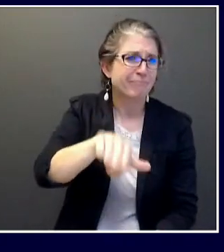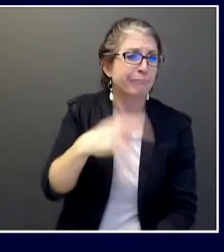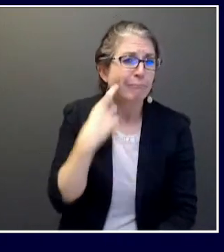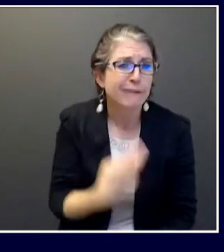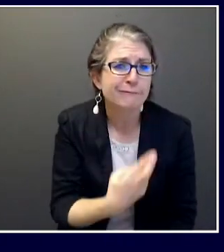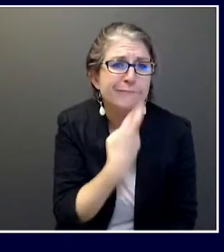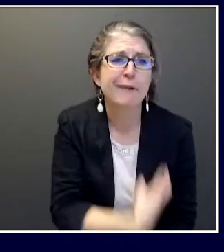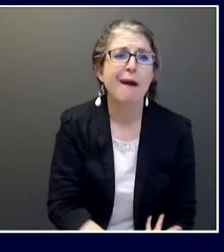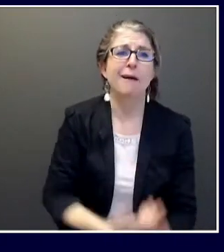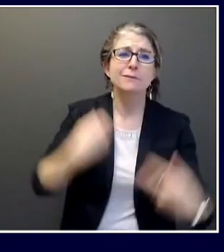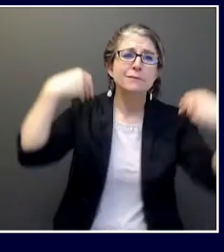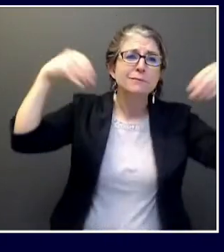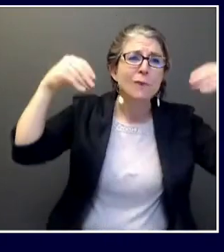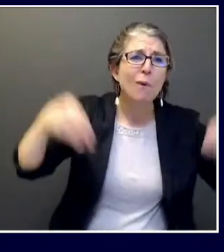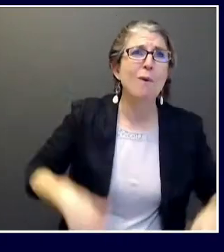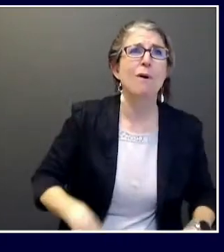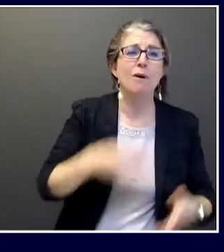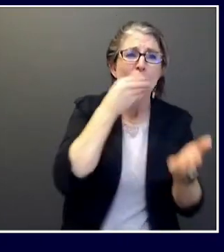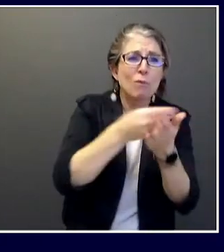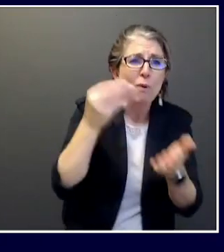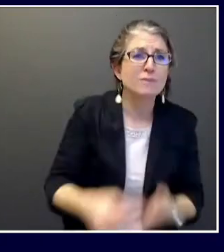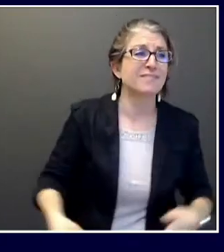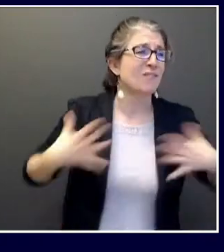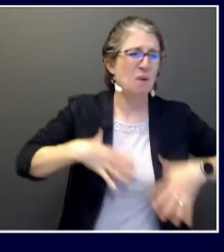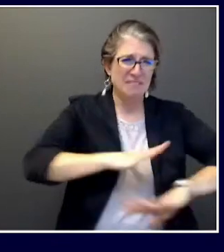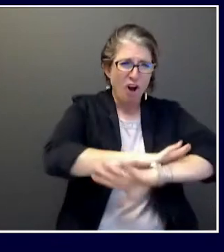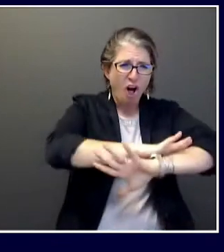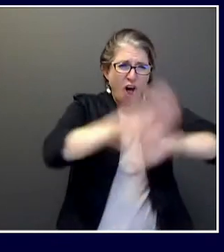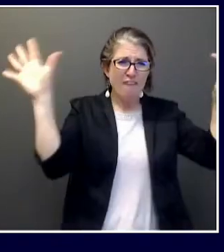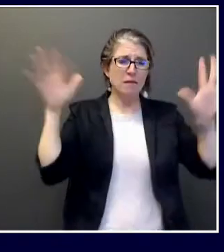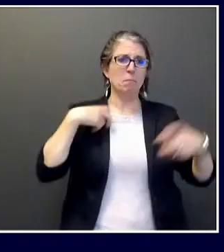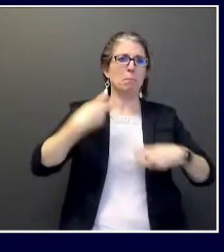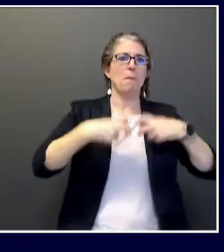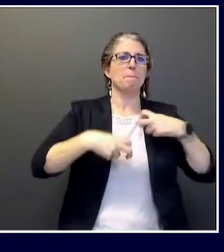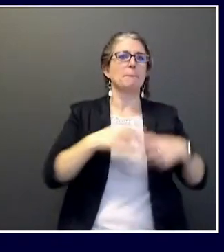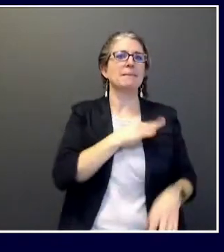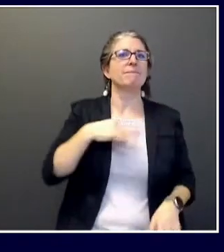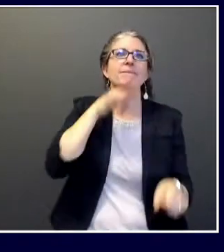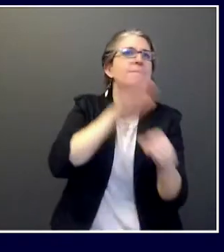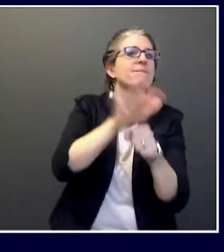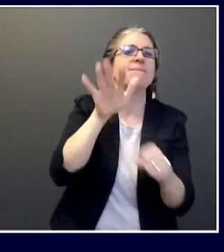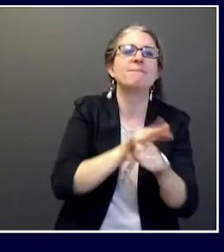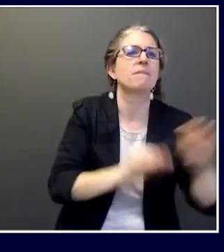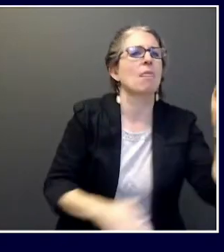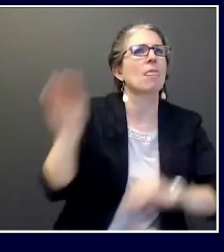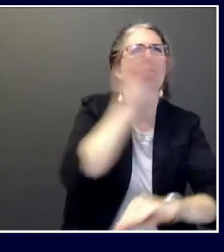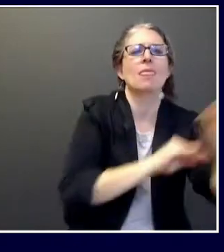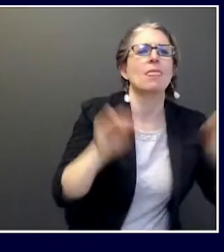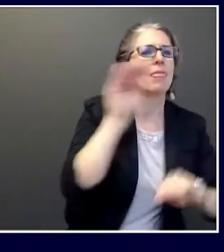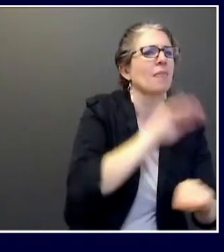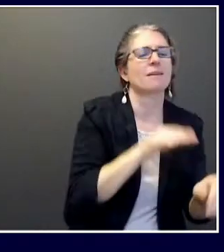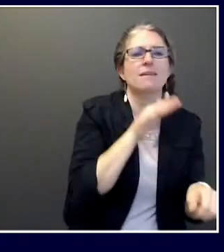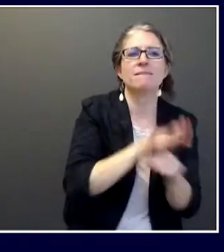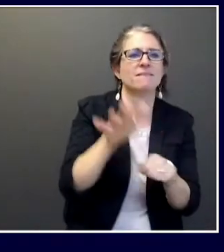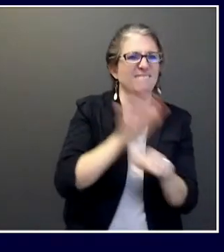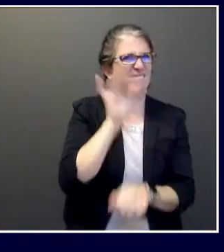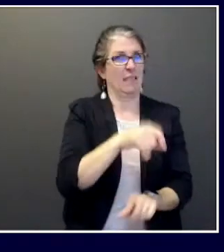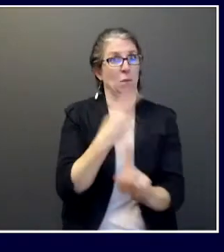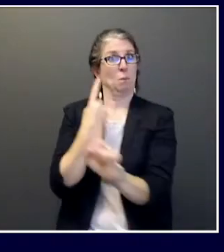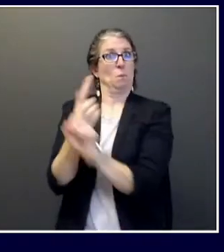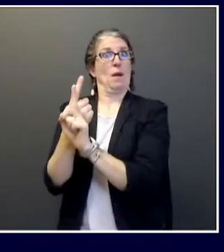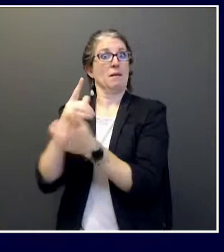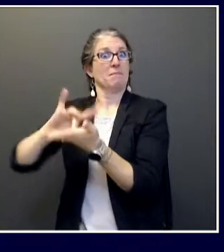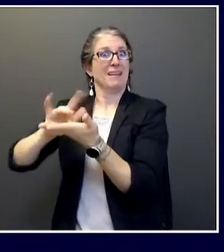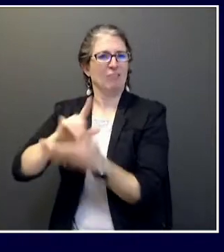training. We provide financial support. Just this year, we provided $25 million in August to hospitals and nursing homes,